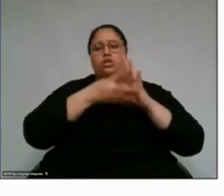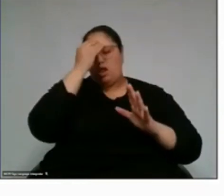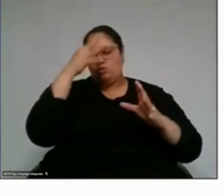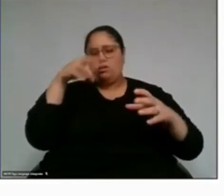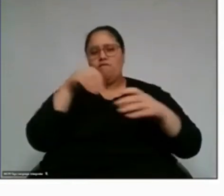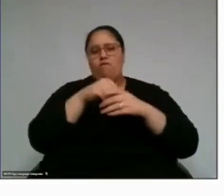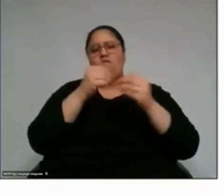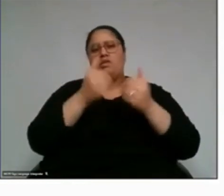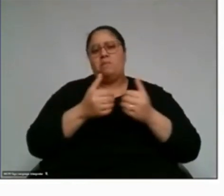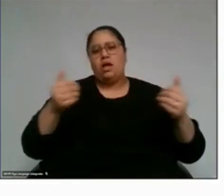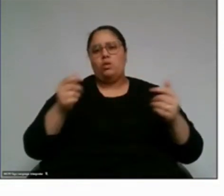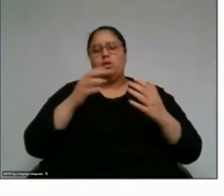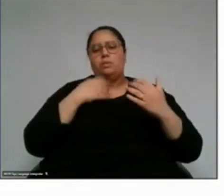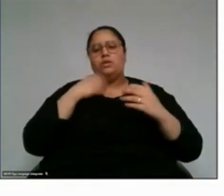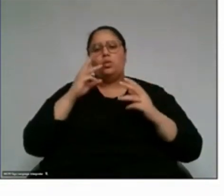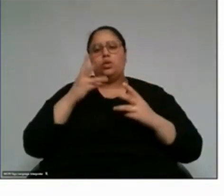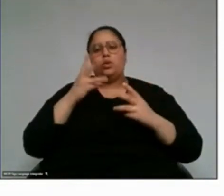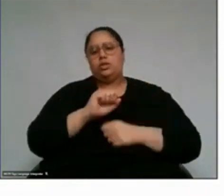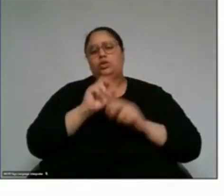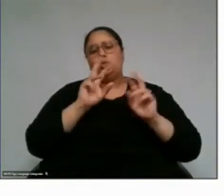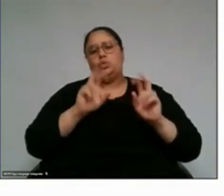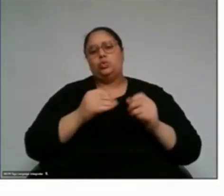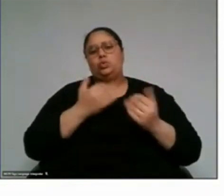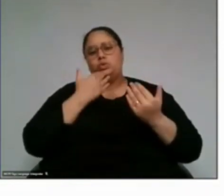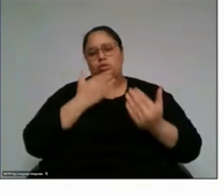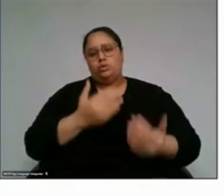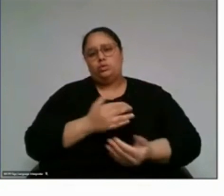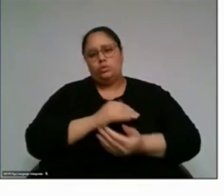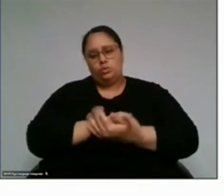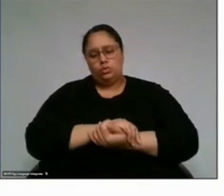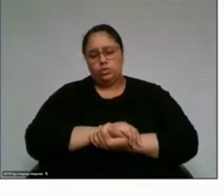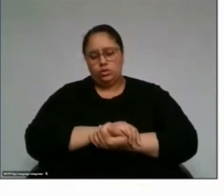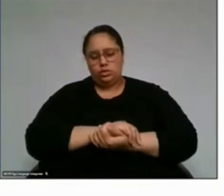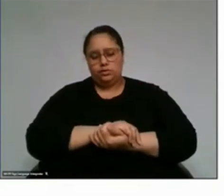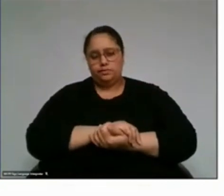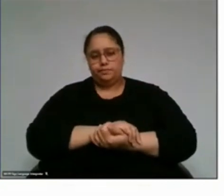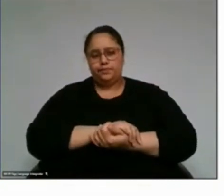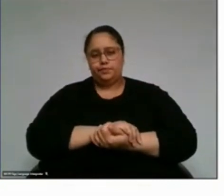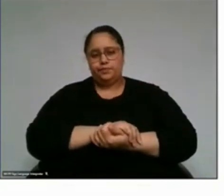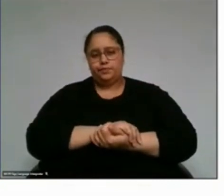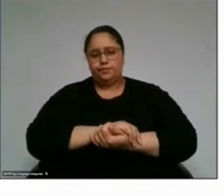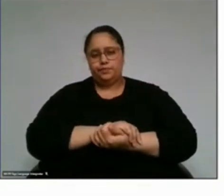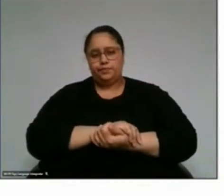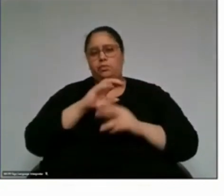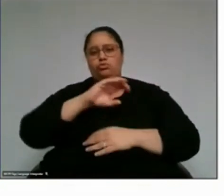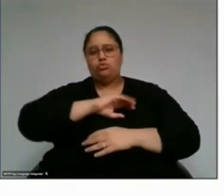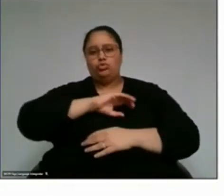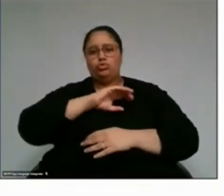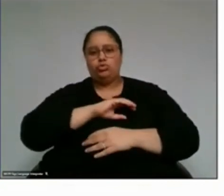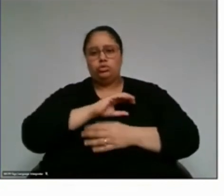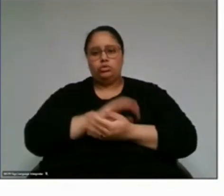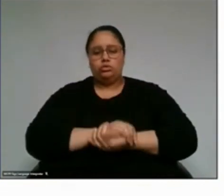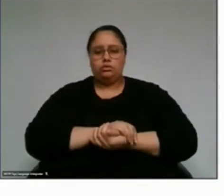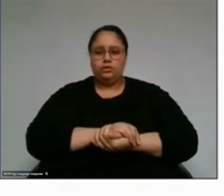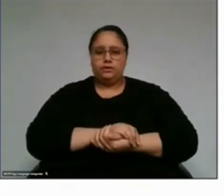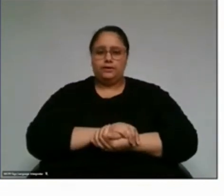Minister going to do about this issue? Thank you. Thank you very much. I recognize the Honourable Christians.